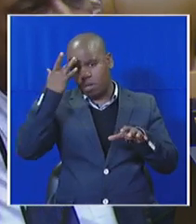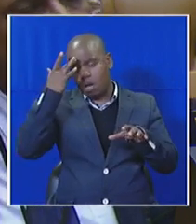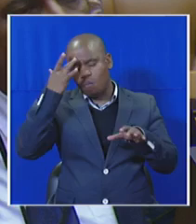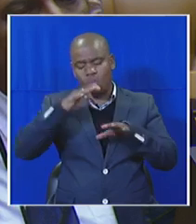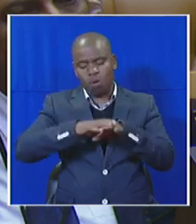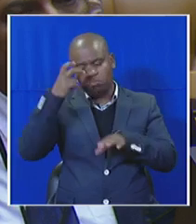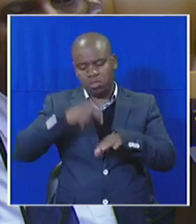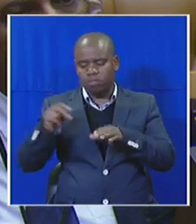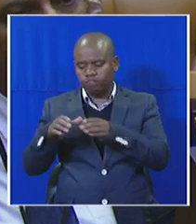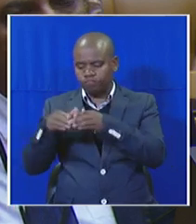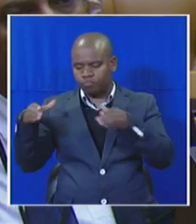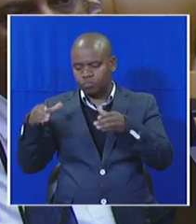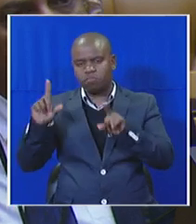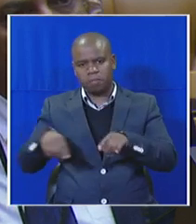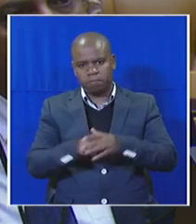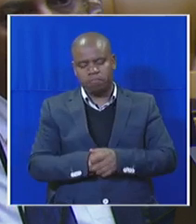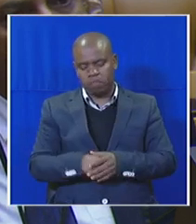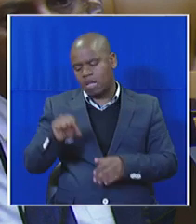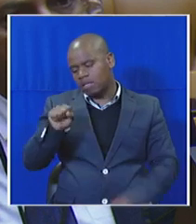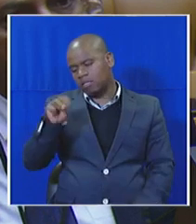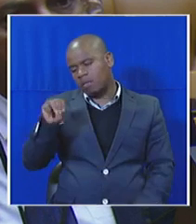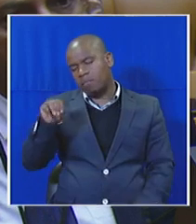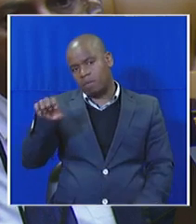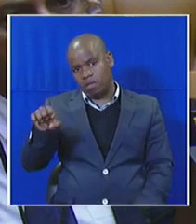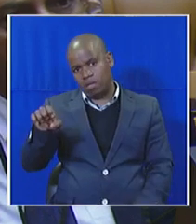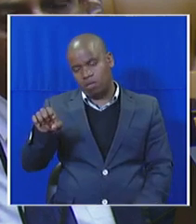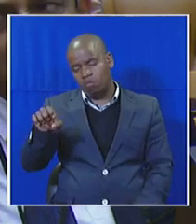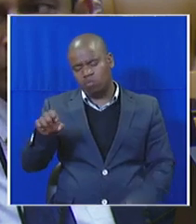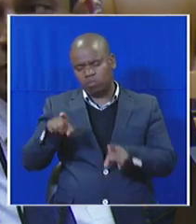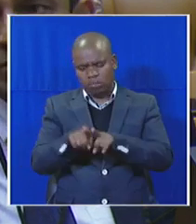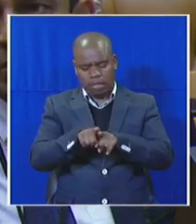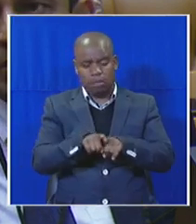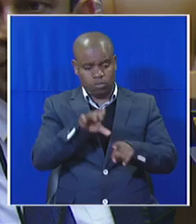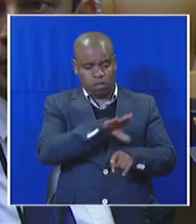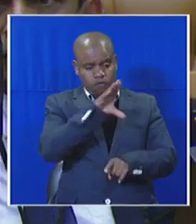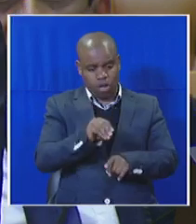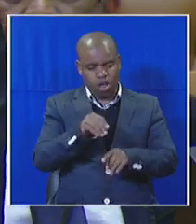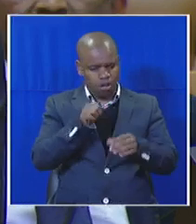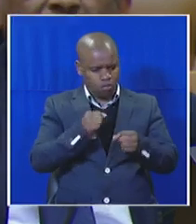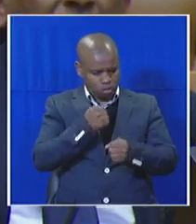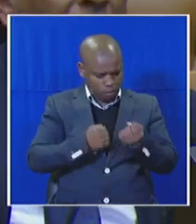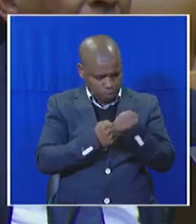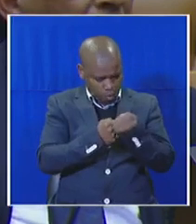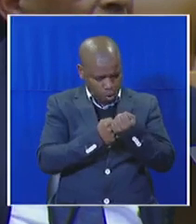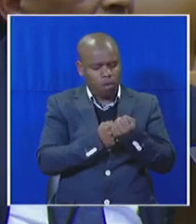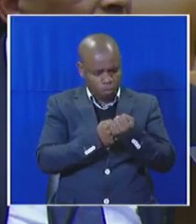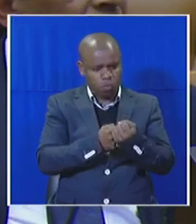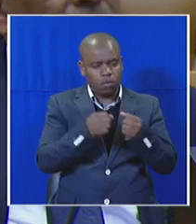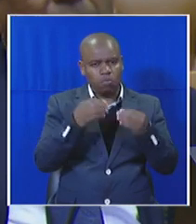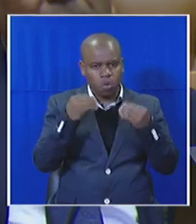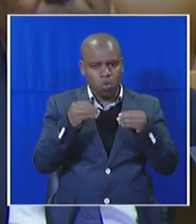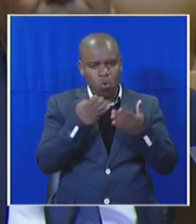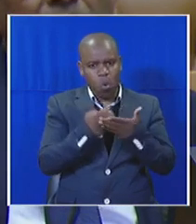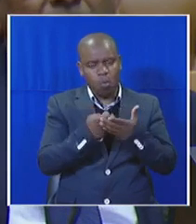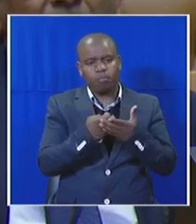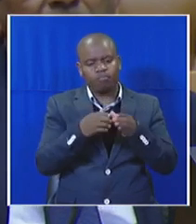enterprises, said this: SMMEs are the very lifeblood of South Africa's economic growth. Yet, 80% of